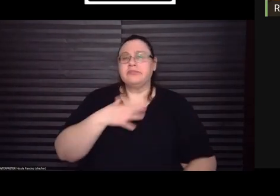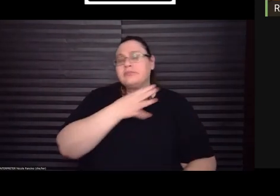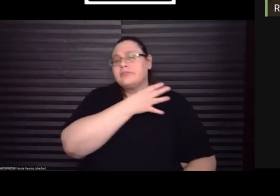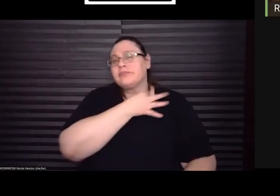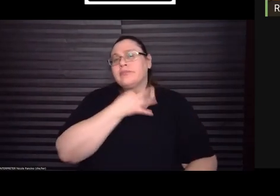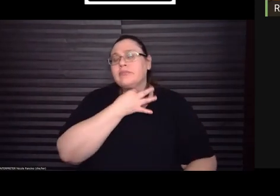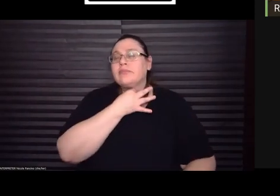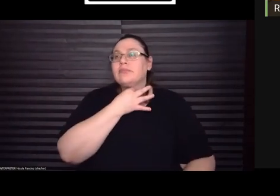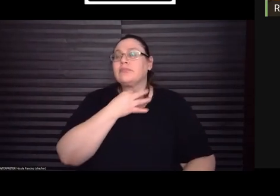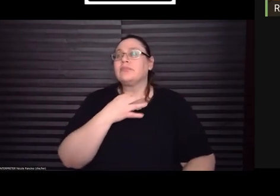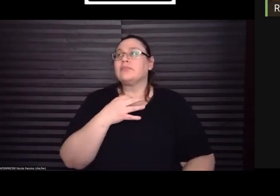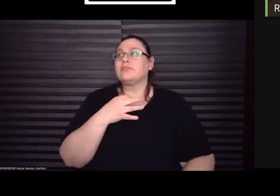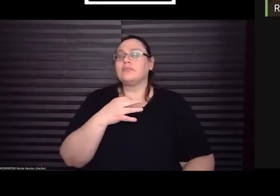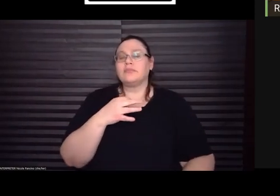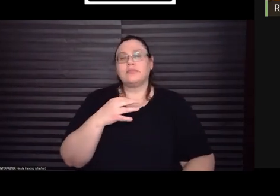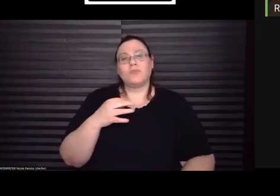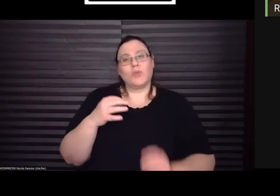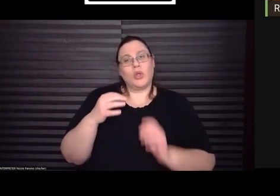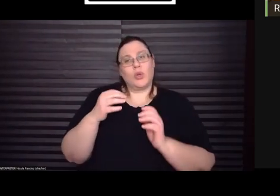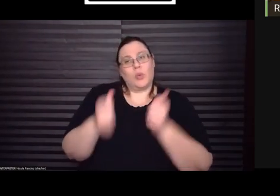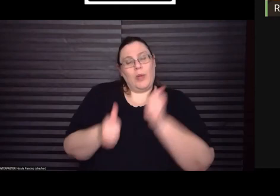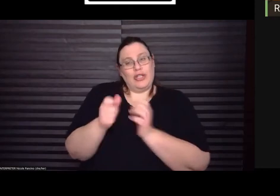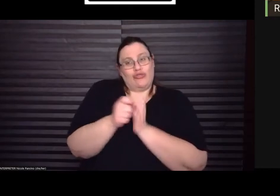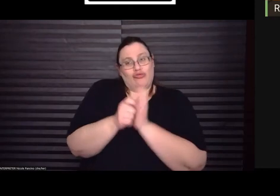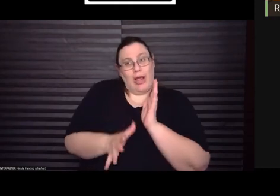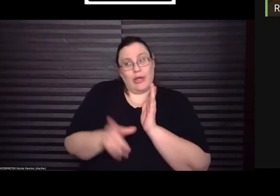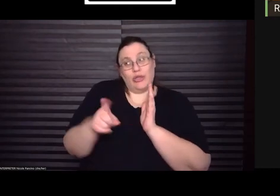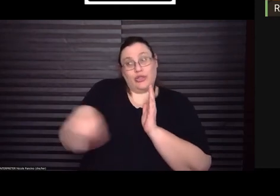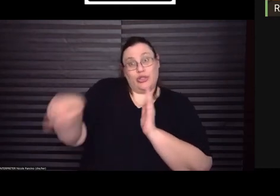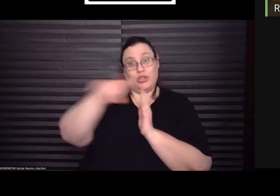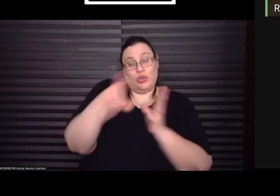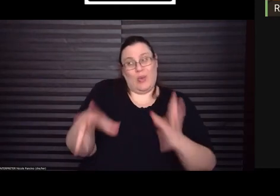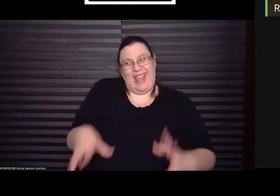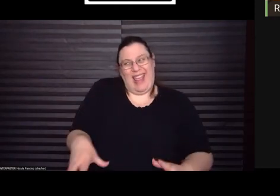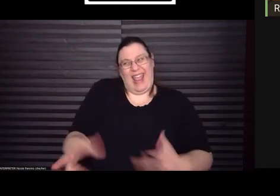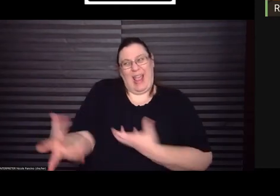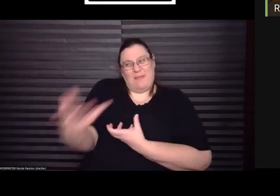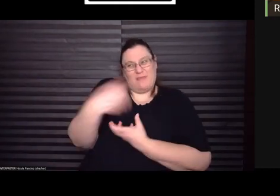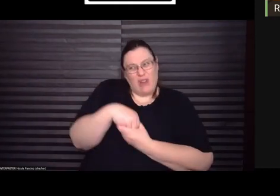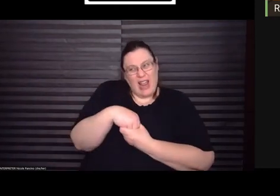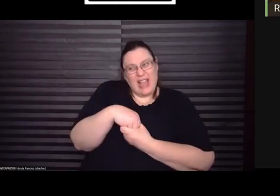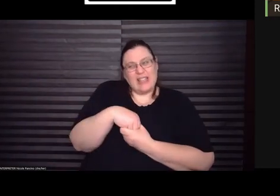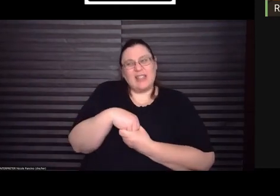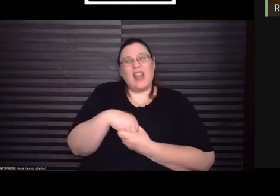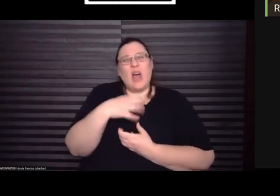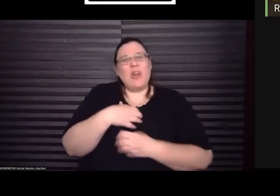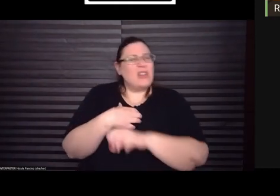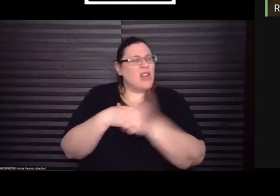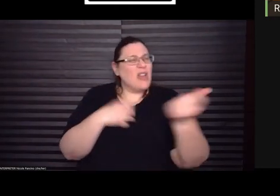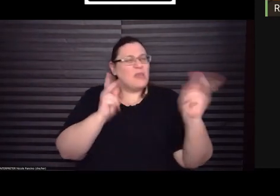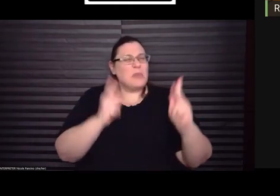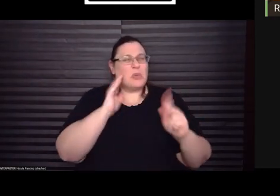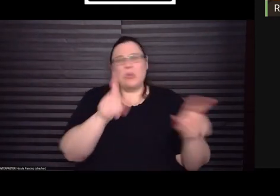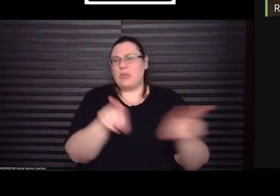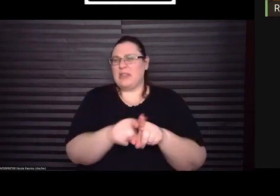I'm kind of curious, who are the writers that you embrace that you wish more people knew